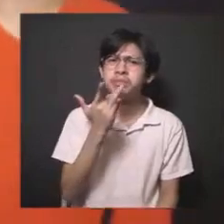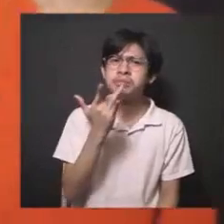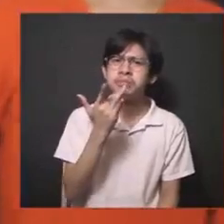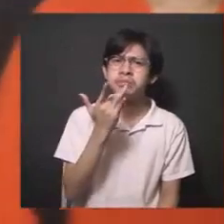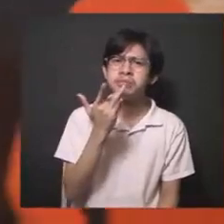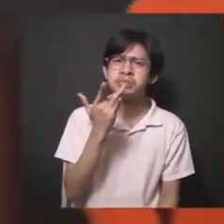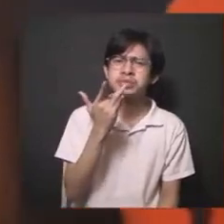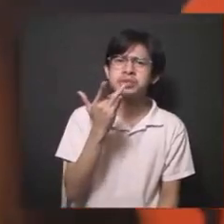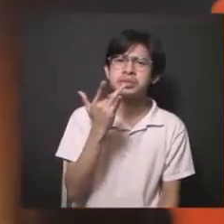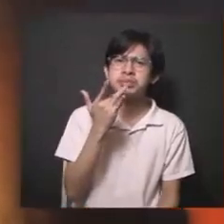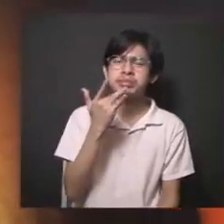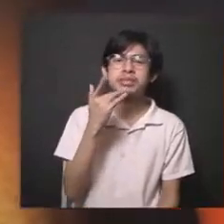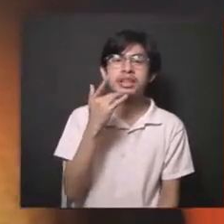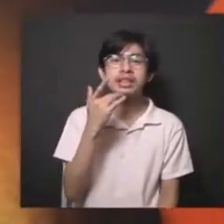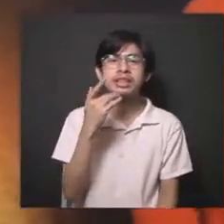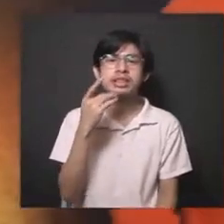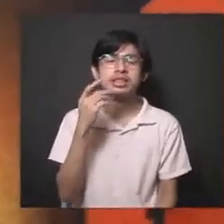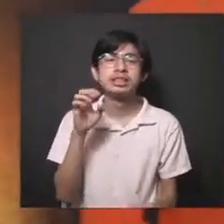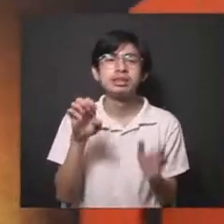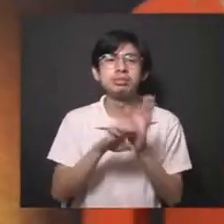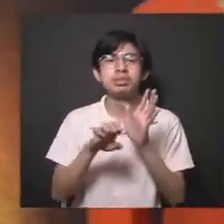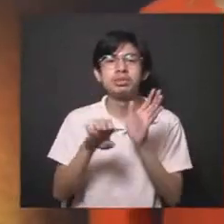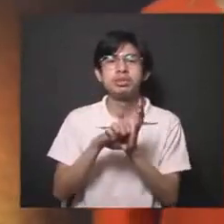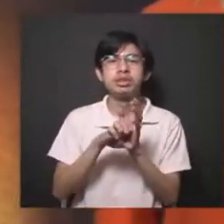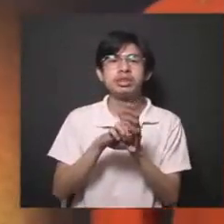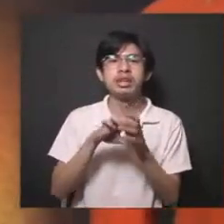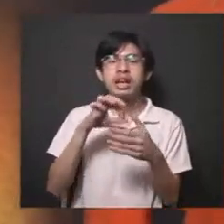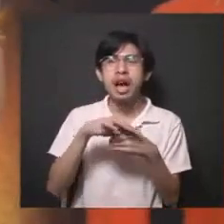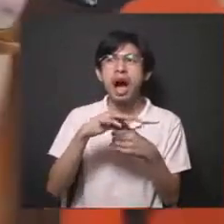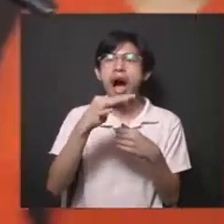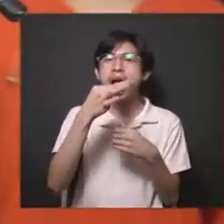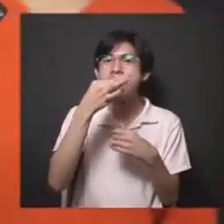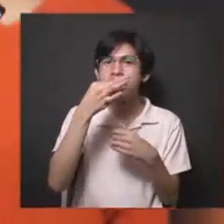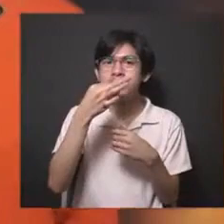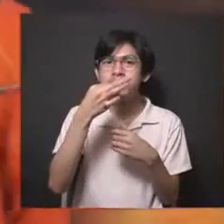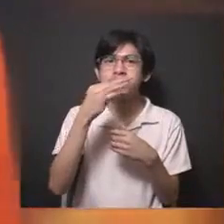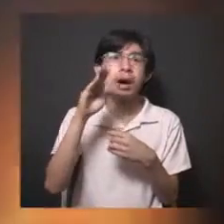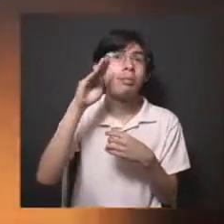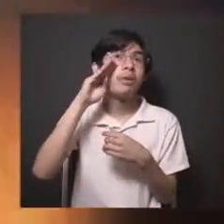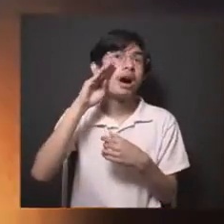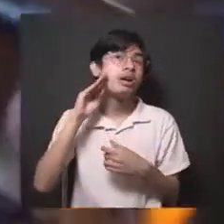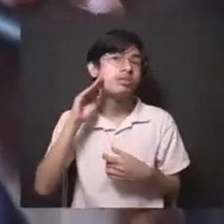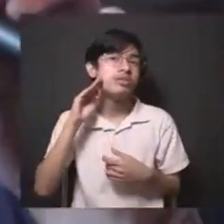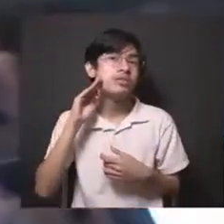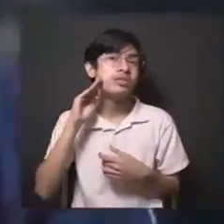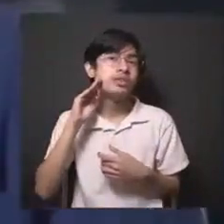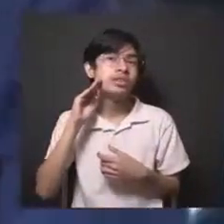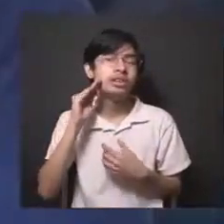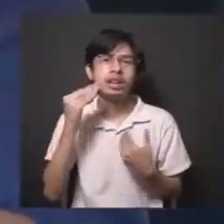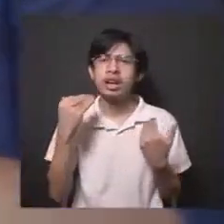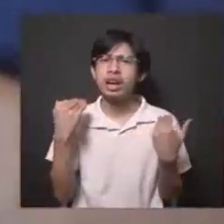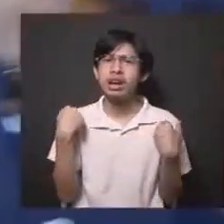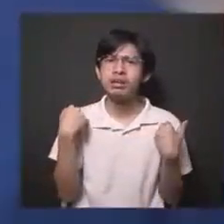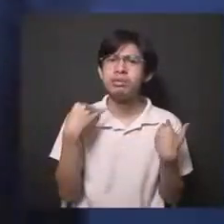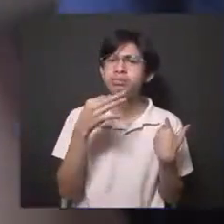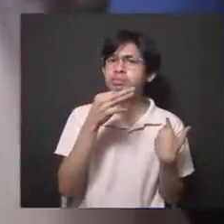instance, you get one jelly bean that's color brown. You can either have the flavor